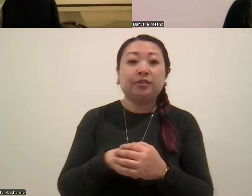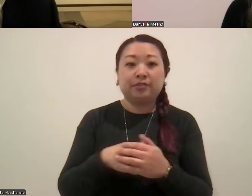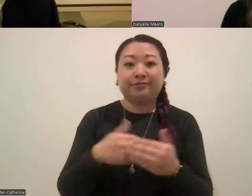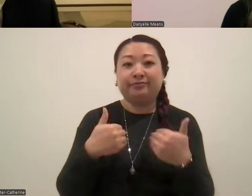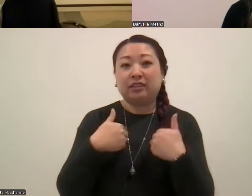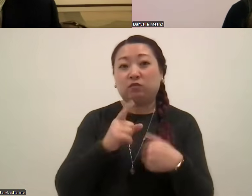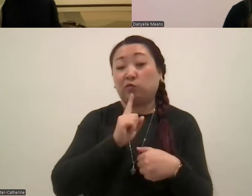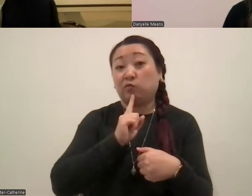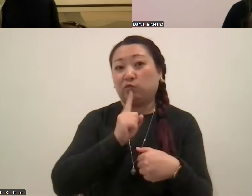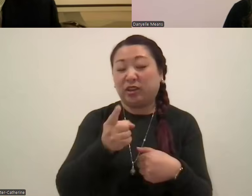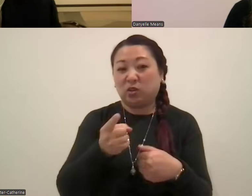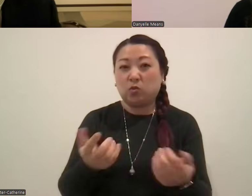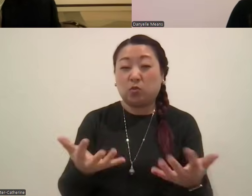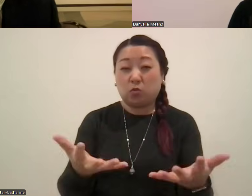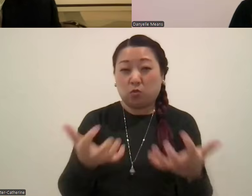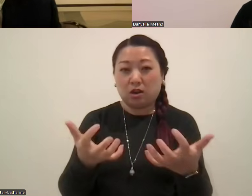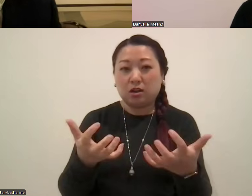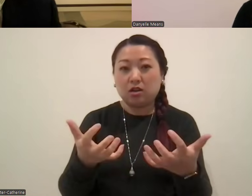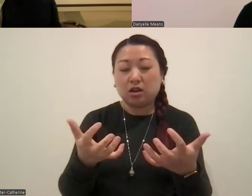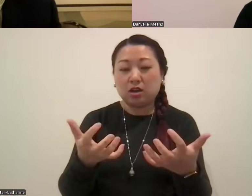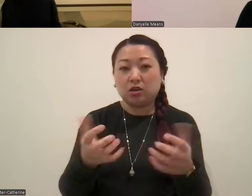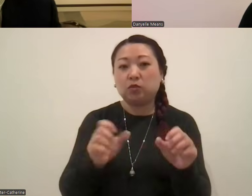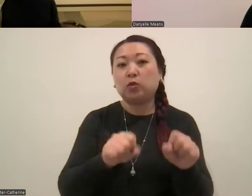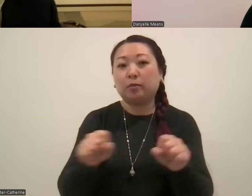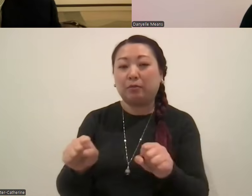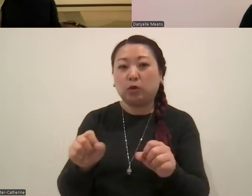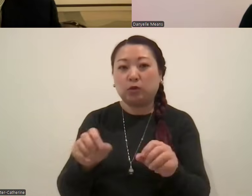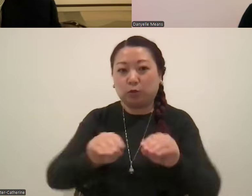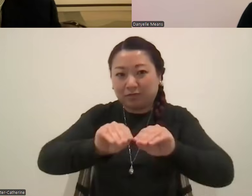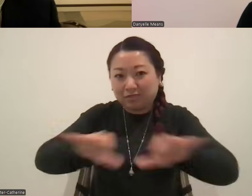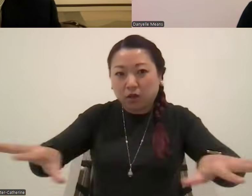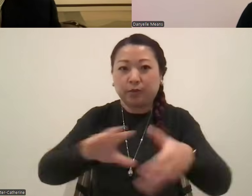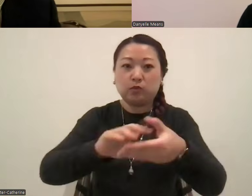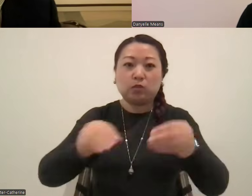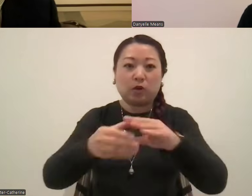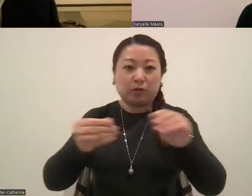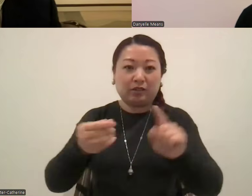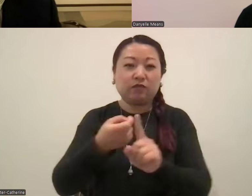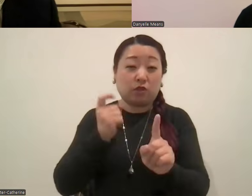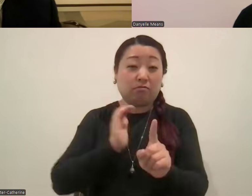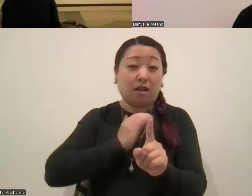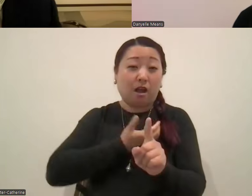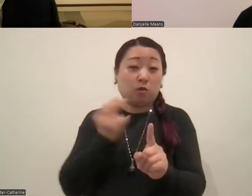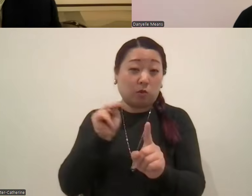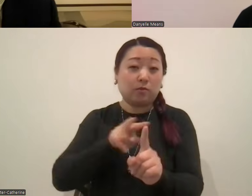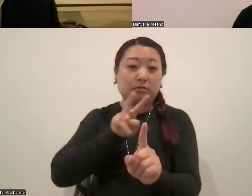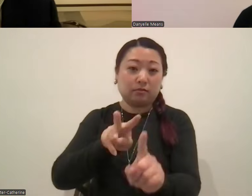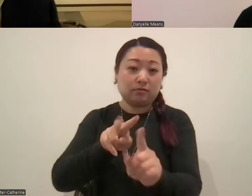real want to be able to tell the stories from our own